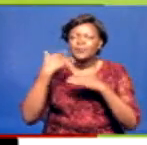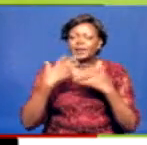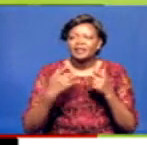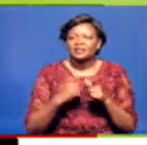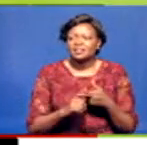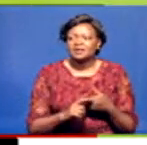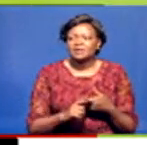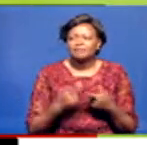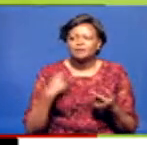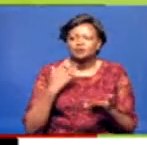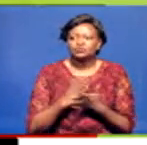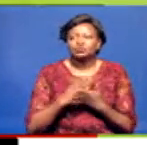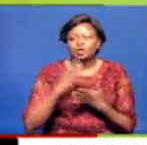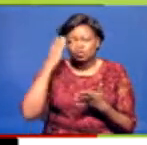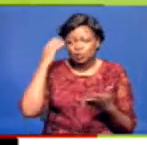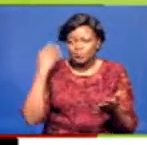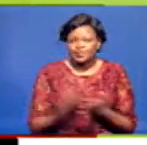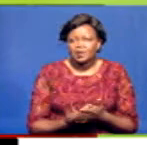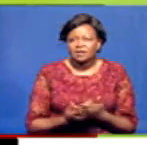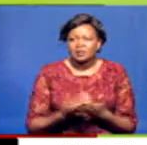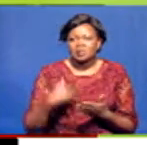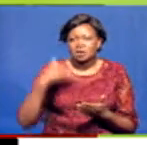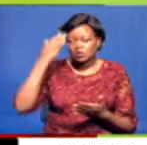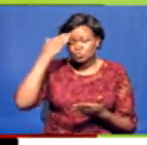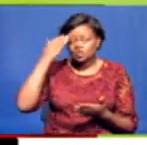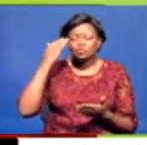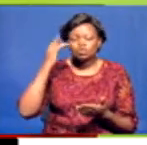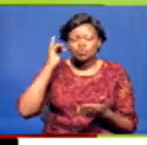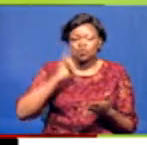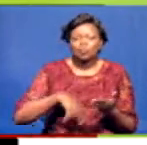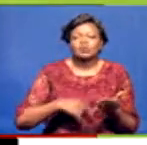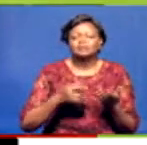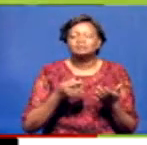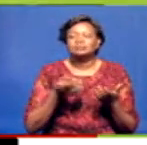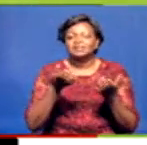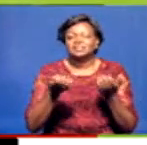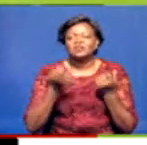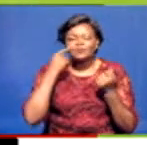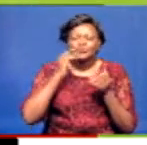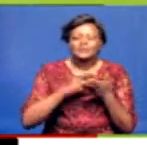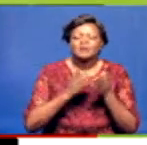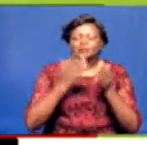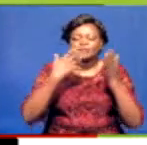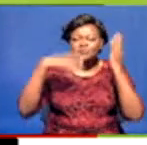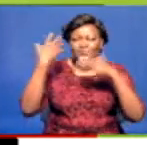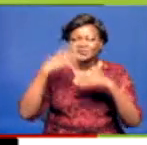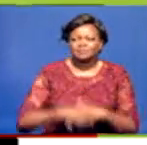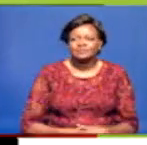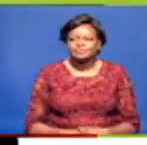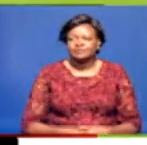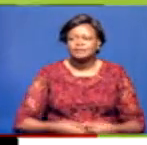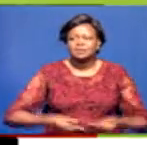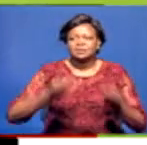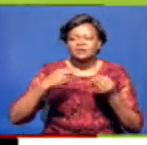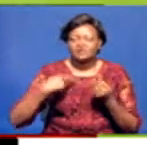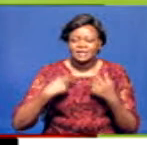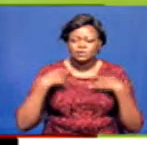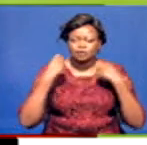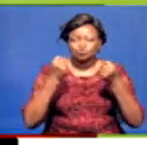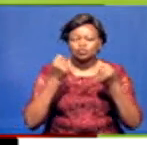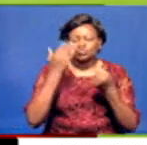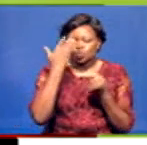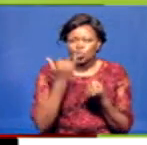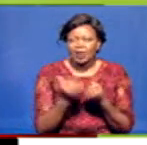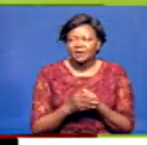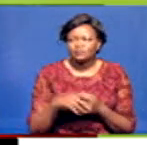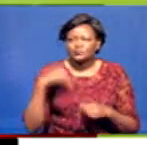very sure by now, at least I know what it takes for me to be a professional player. Tunisia has given us a lot of courage because